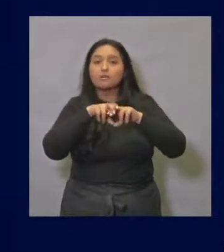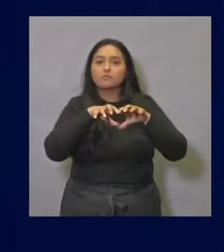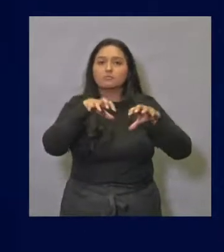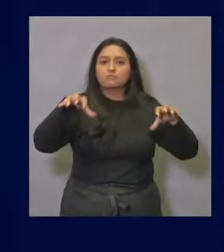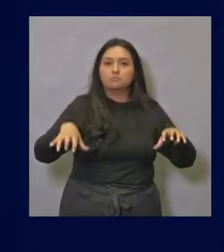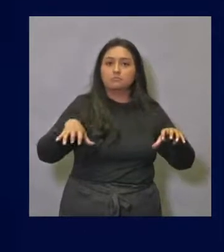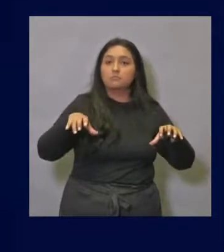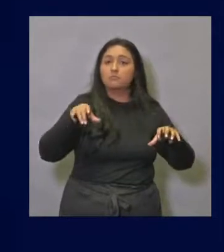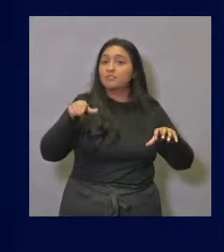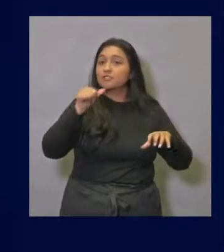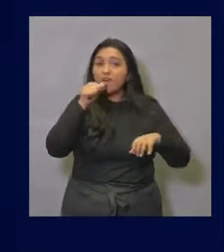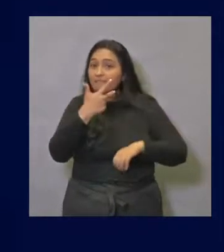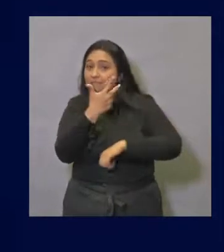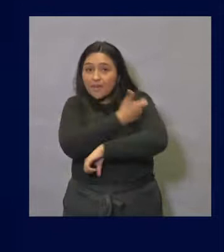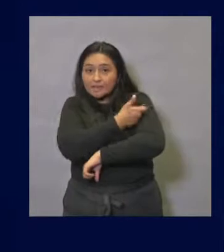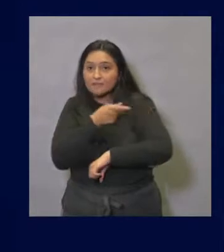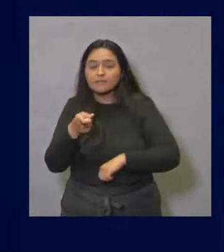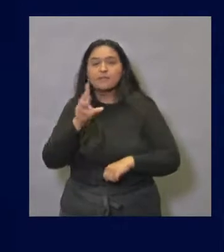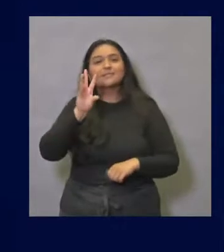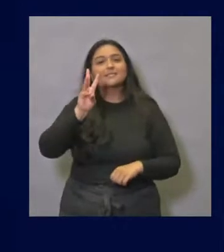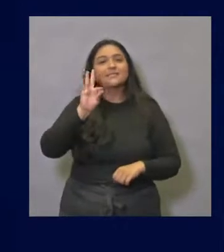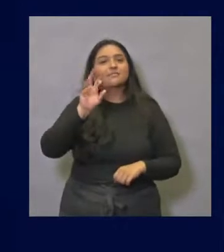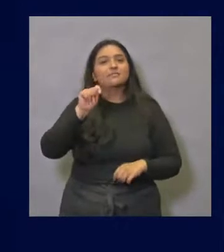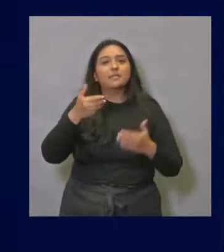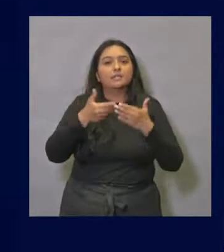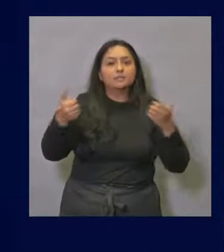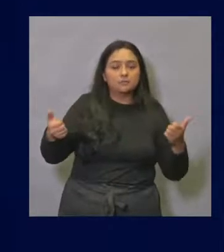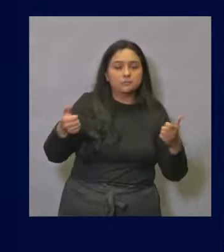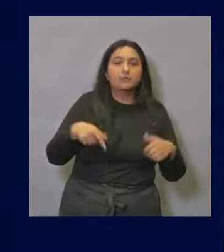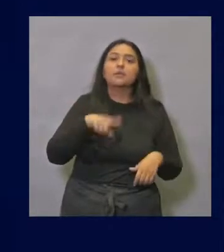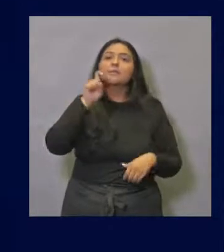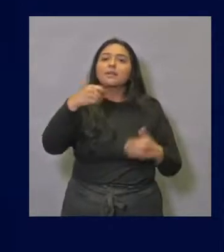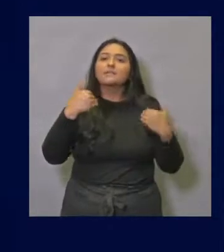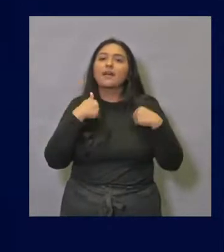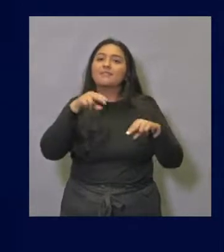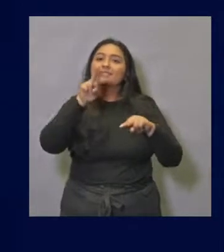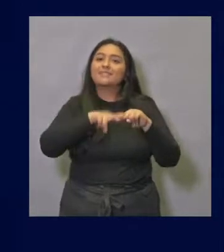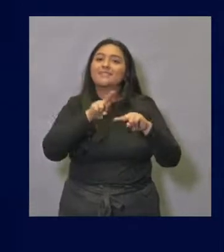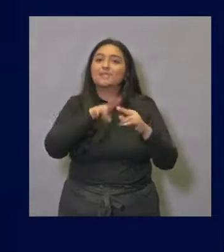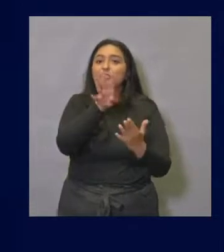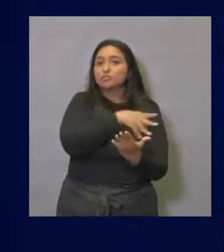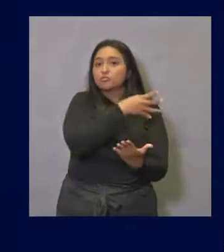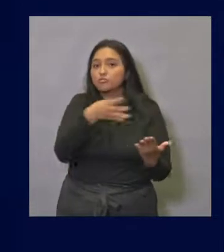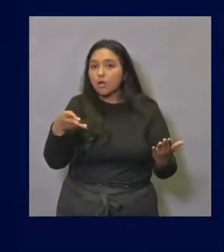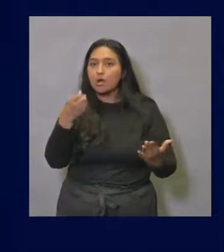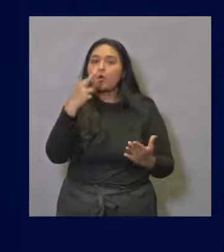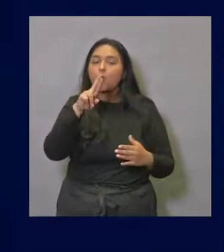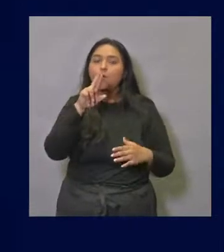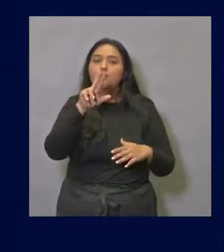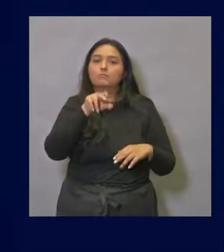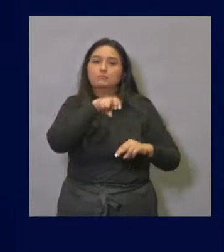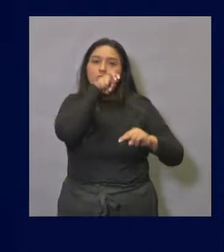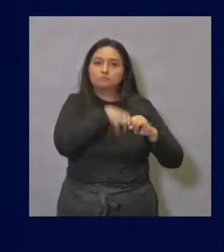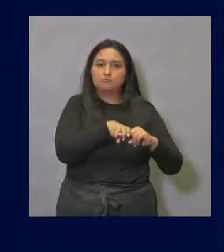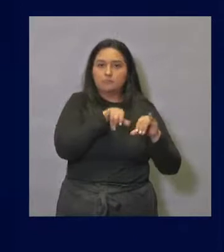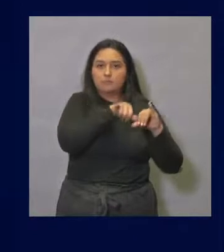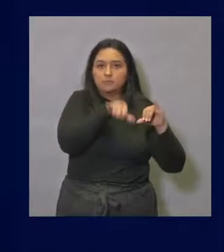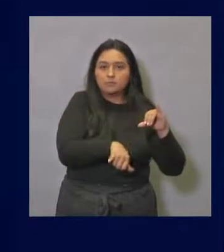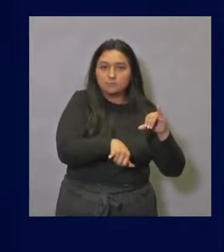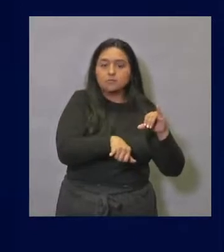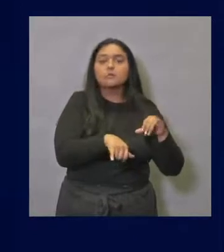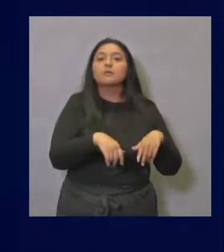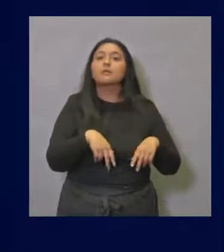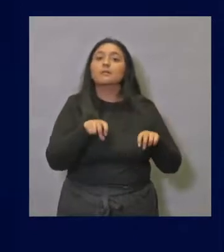not vaccinated. There must be assigned seating or seating chart with a maximum of 6 people per